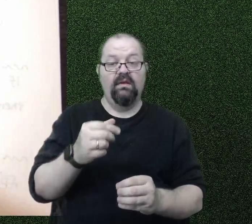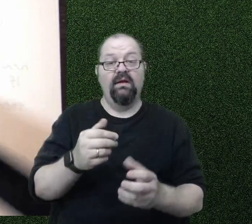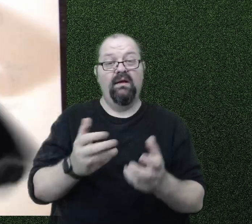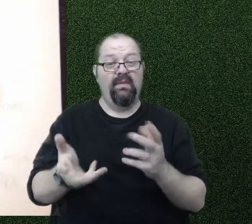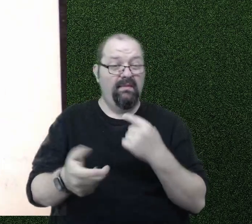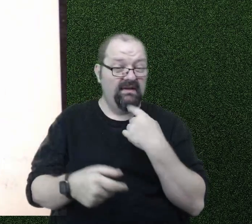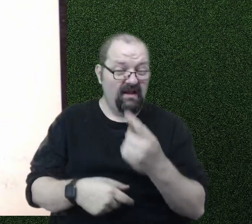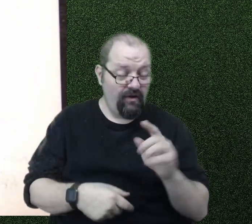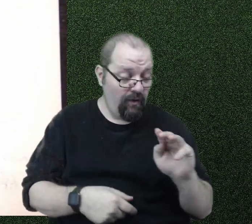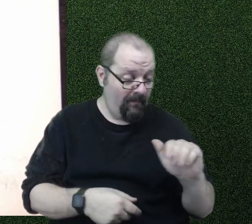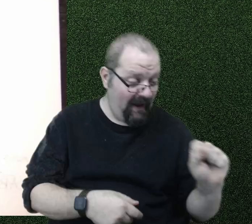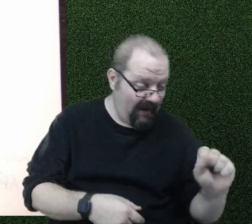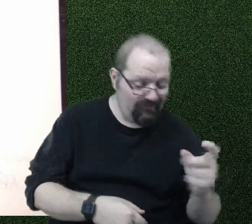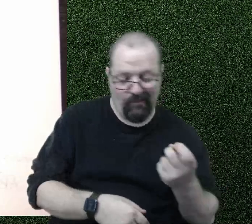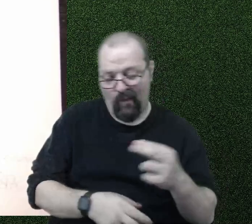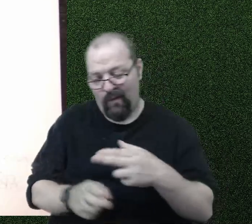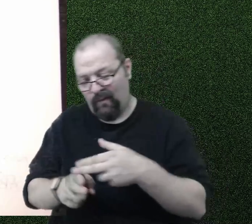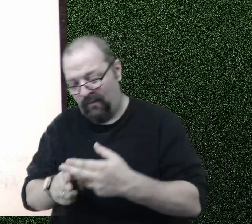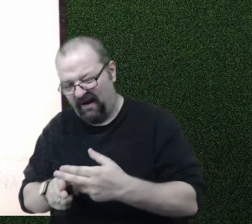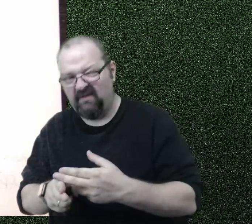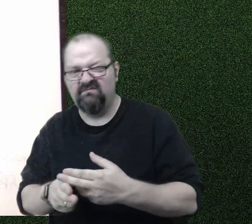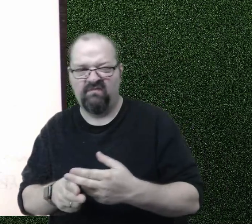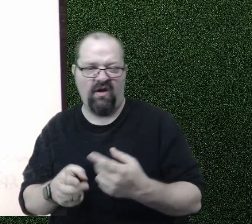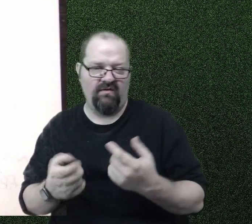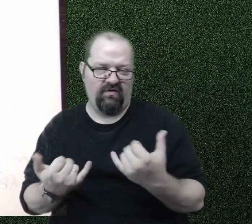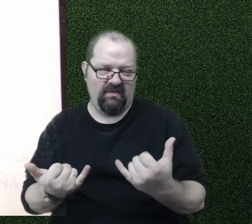weight. Maybe they say there is a weight